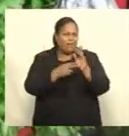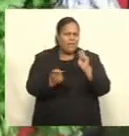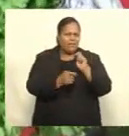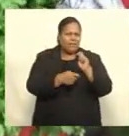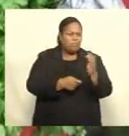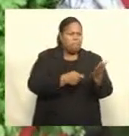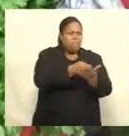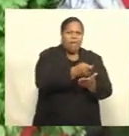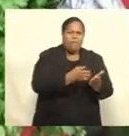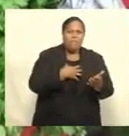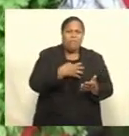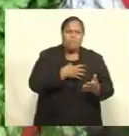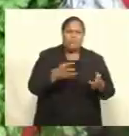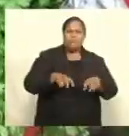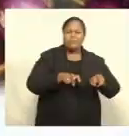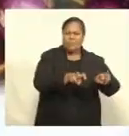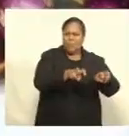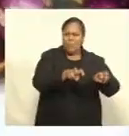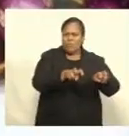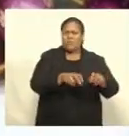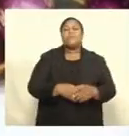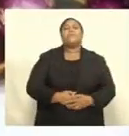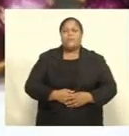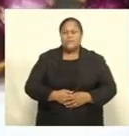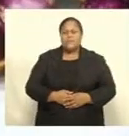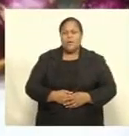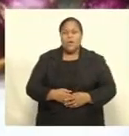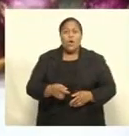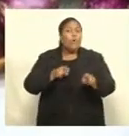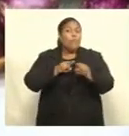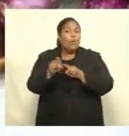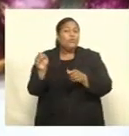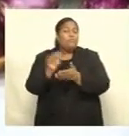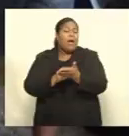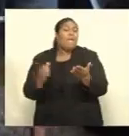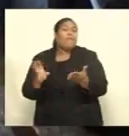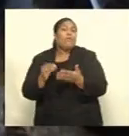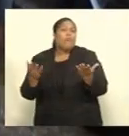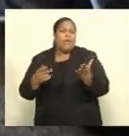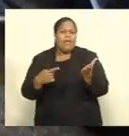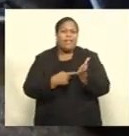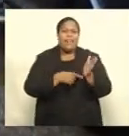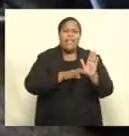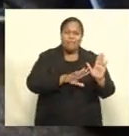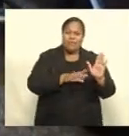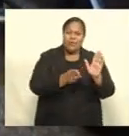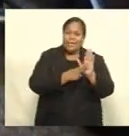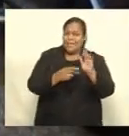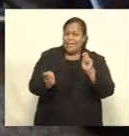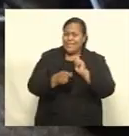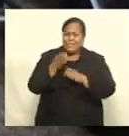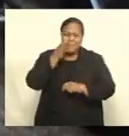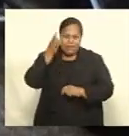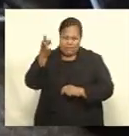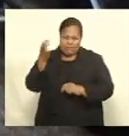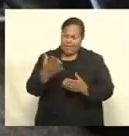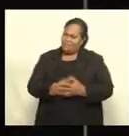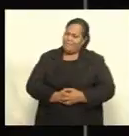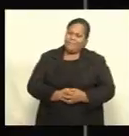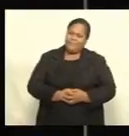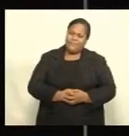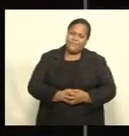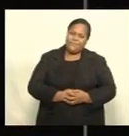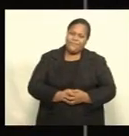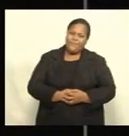Suva containment area normally source produce from Tailevu, Naitasiri and from Singatoka. Koroi Tandulala, FBC